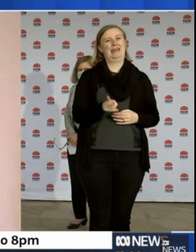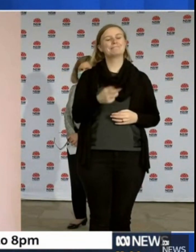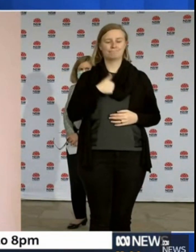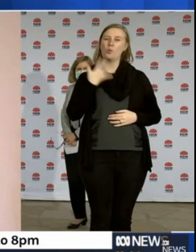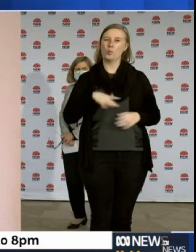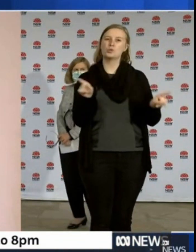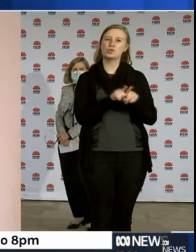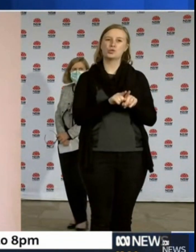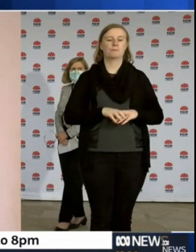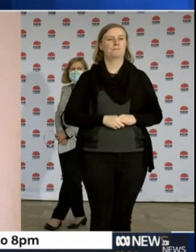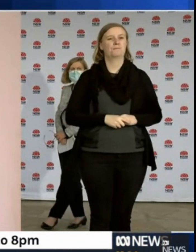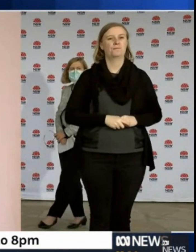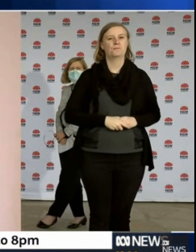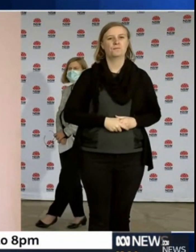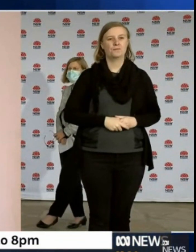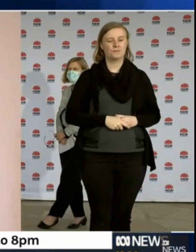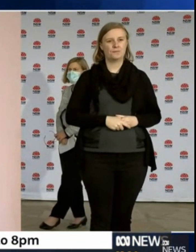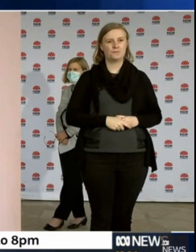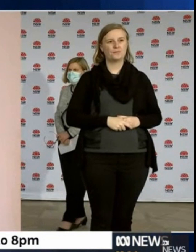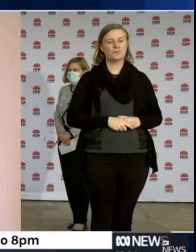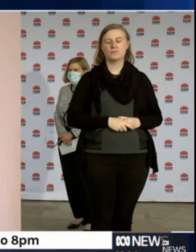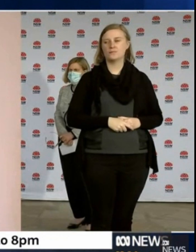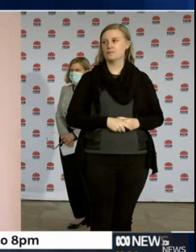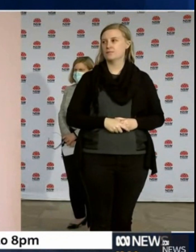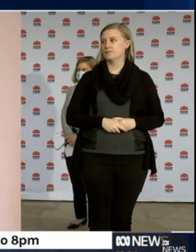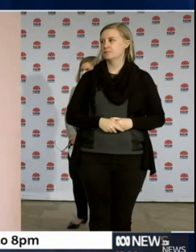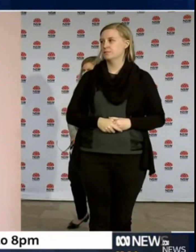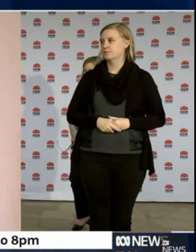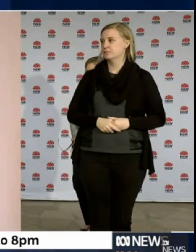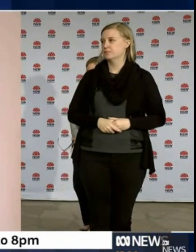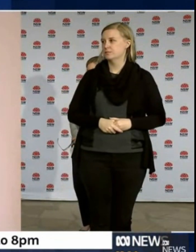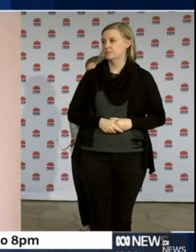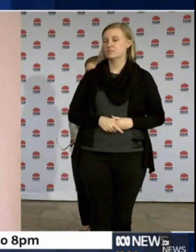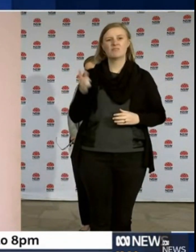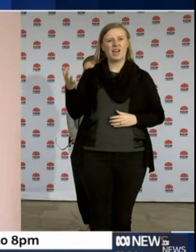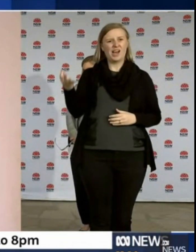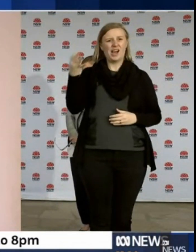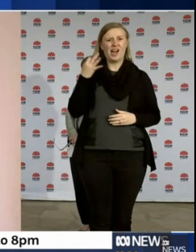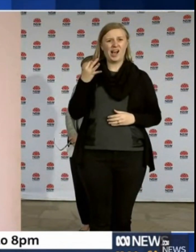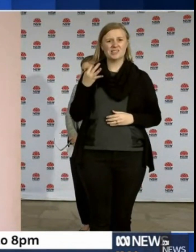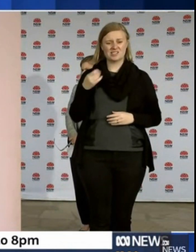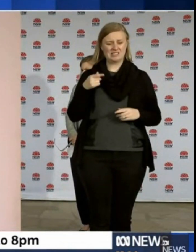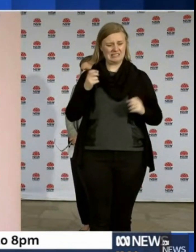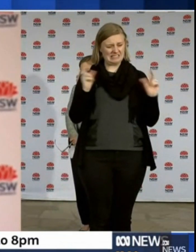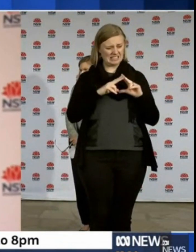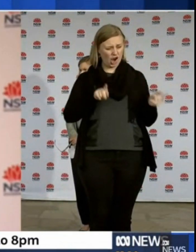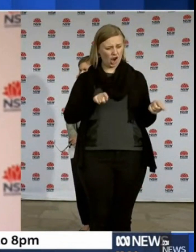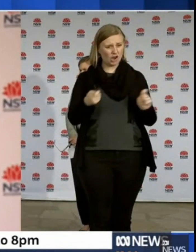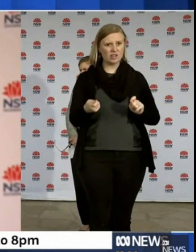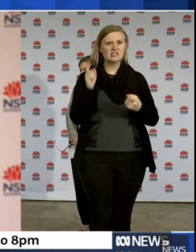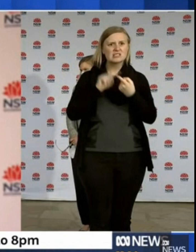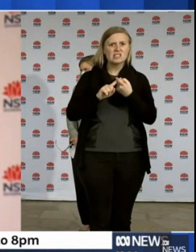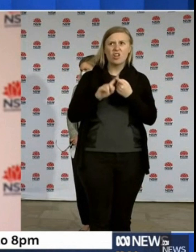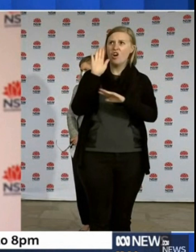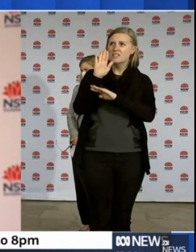forward, and I'm looking forward to that as well. Just on hotel quarantine. Airport workers Why are we still taking international arrivals when Sydney